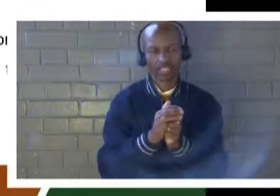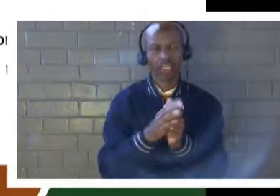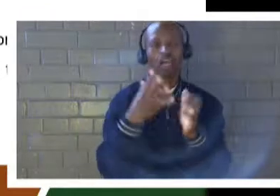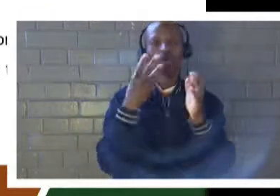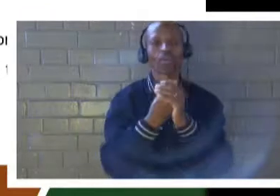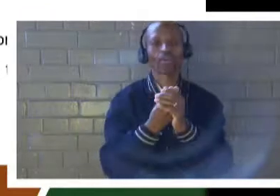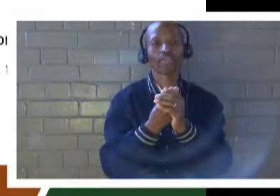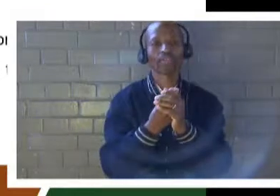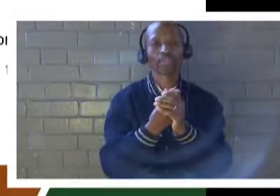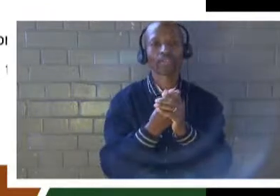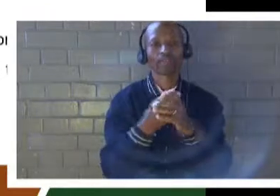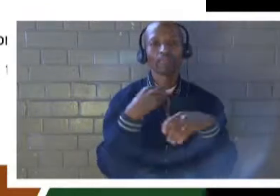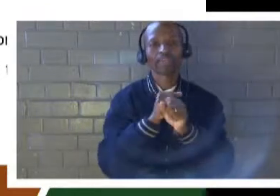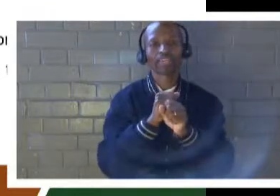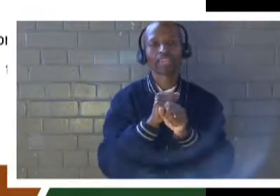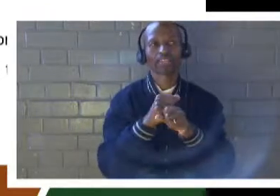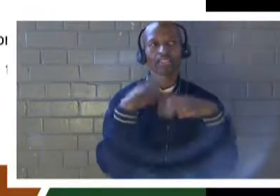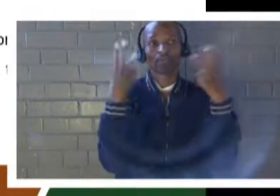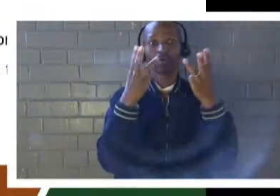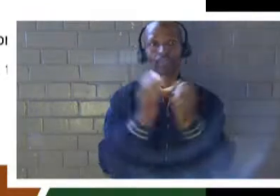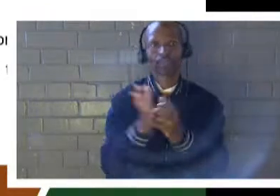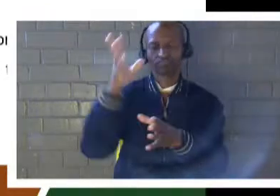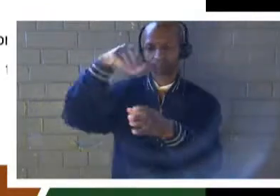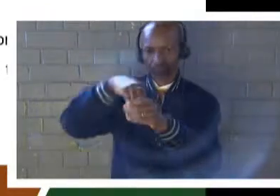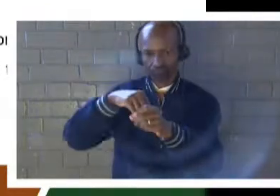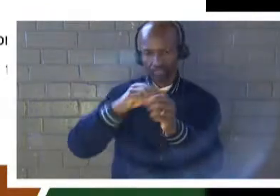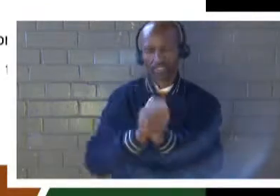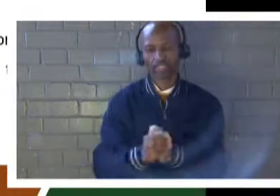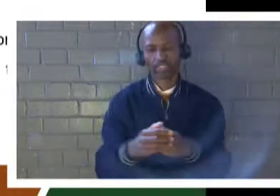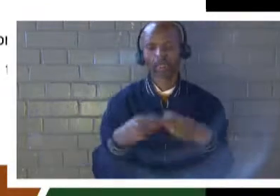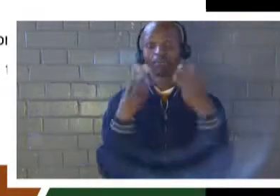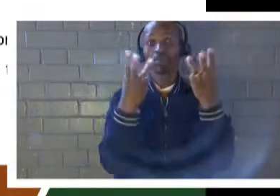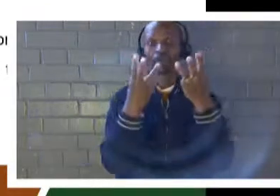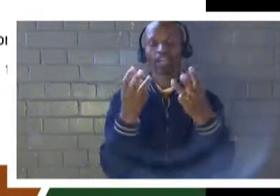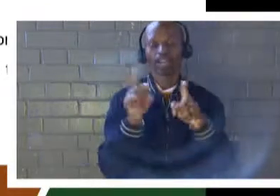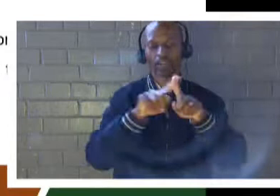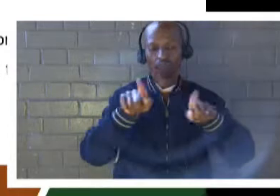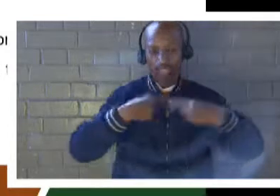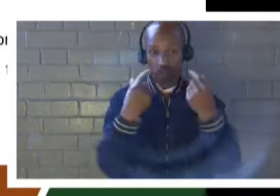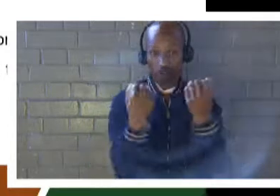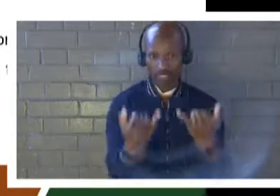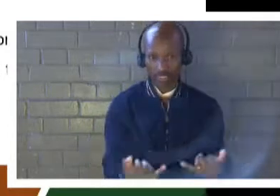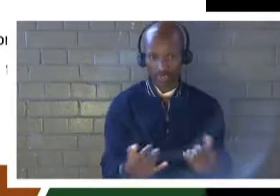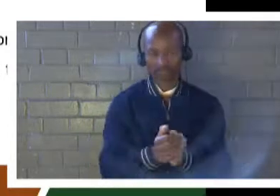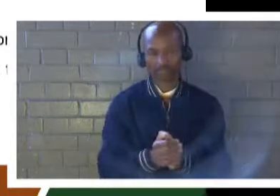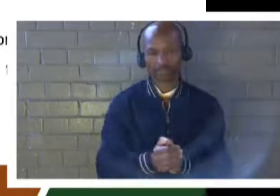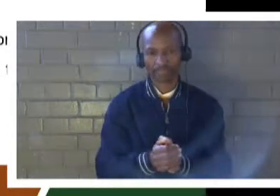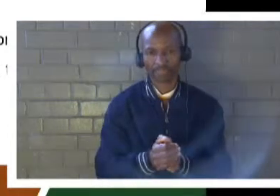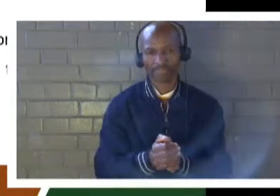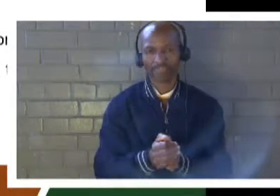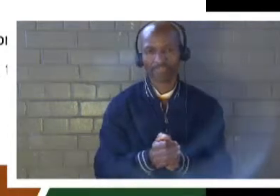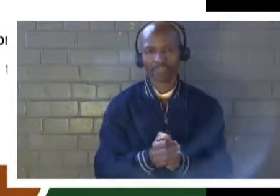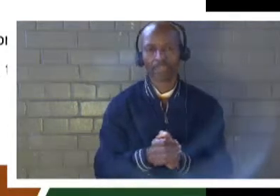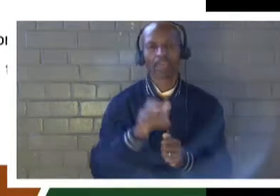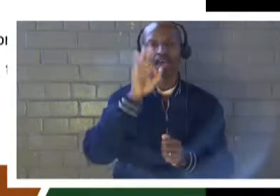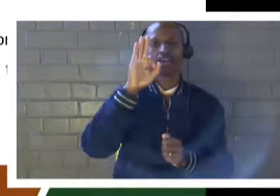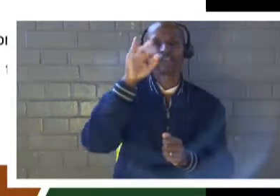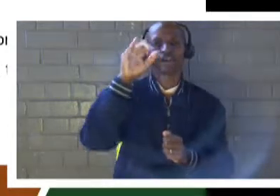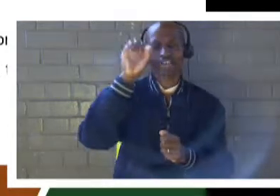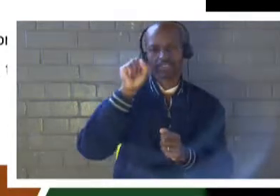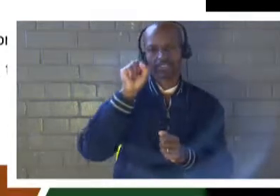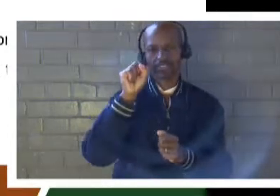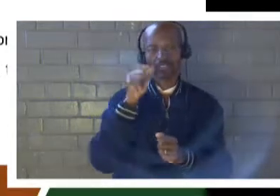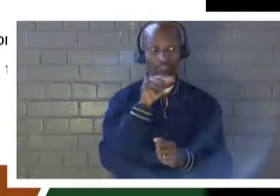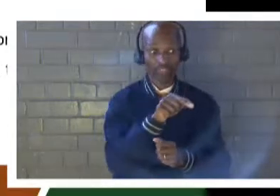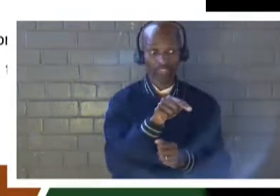by conducting public participation or stakeholder engagement like we are doing. The FIS,